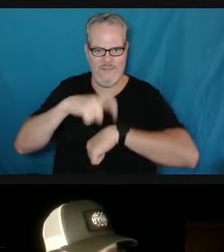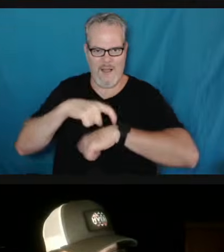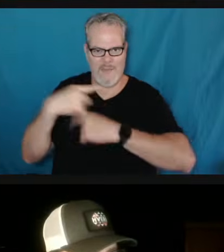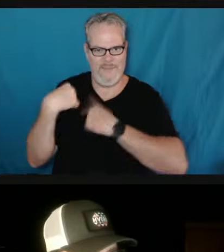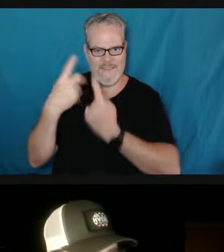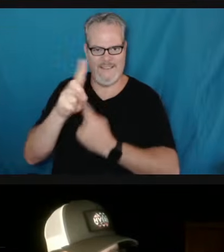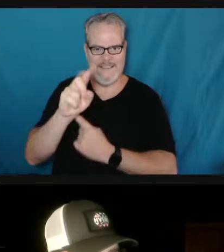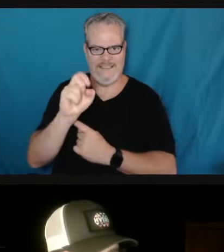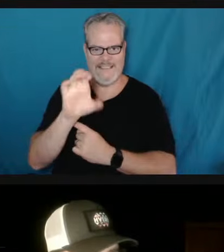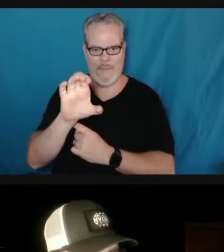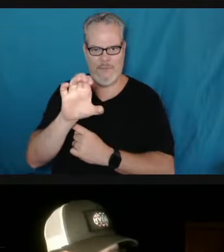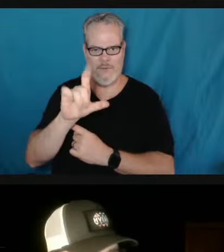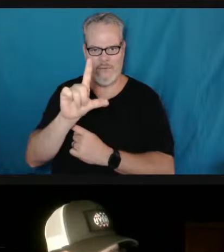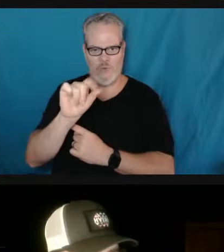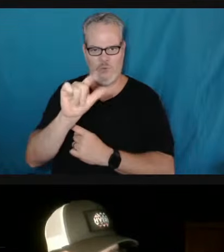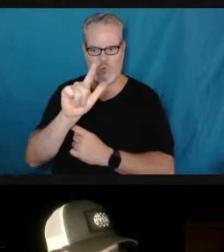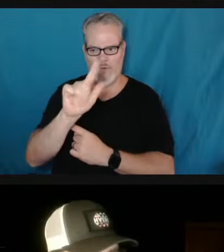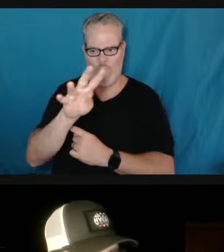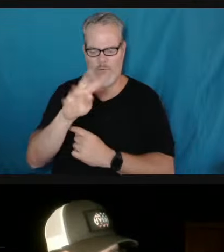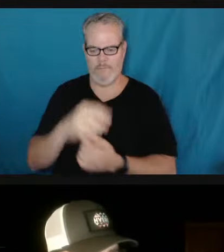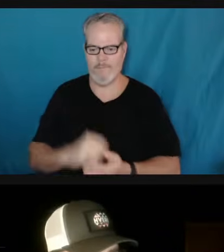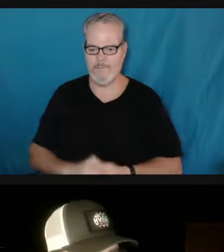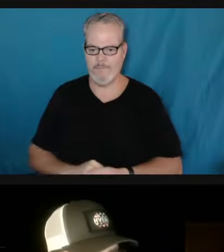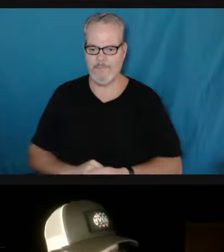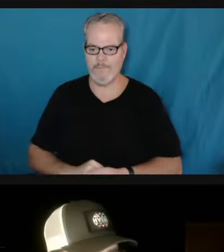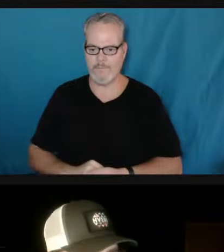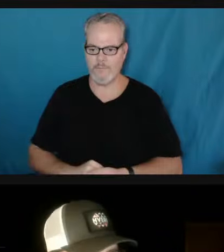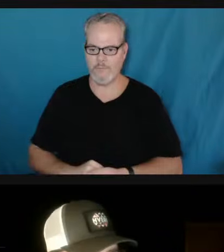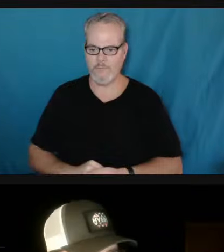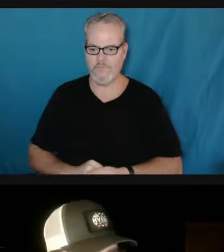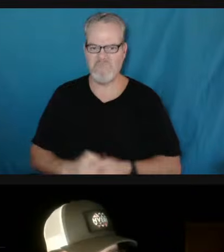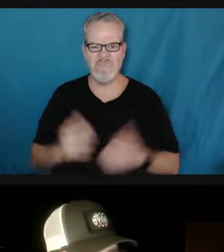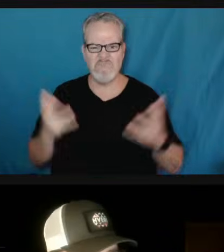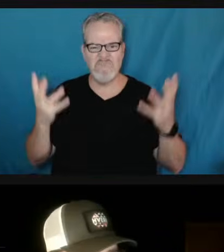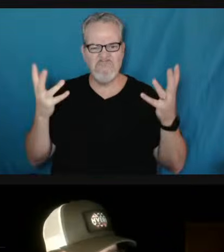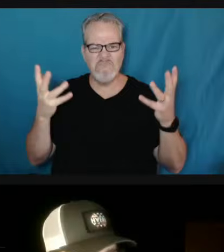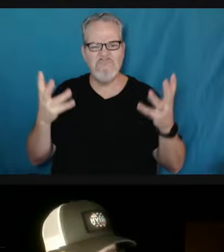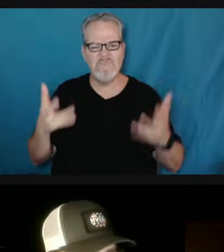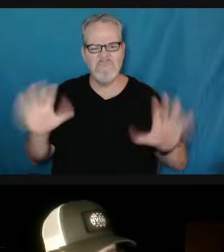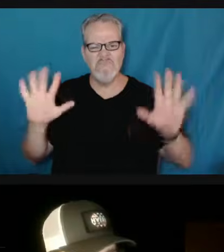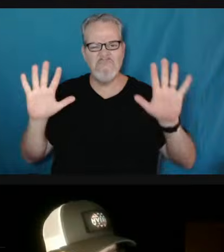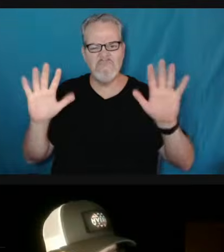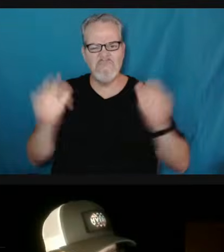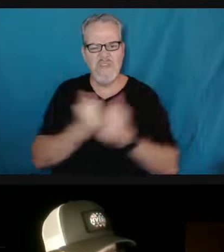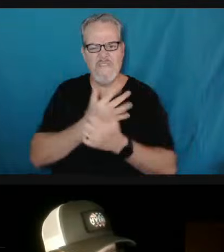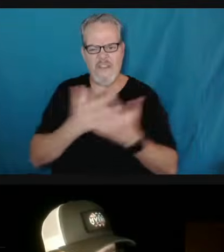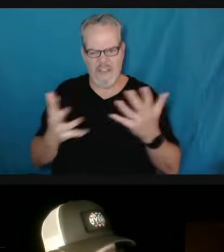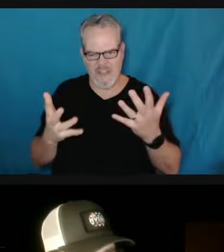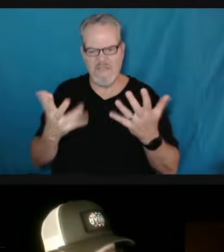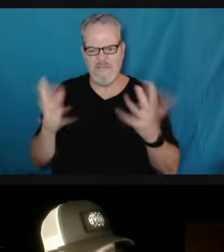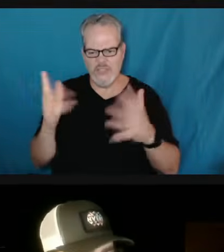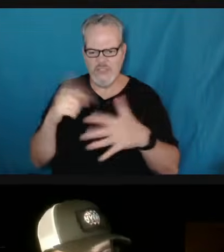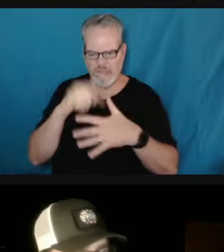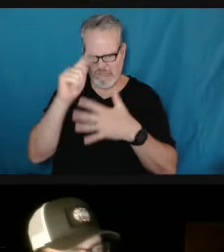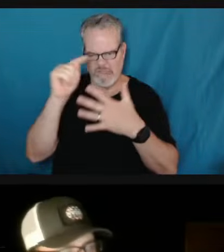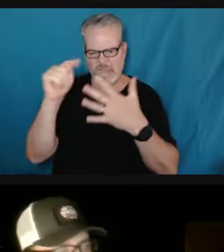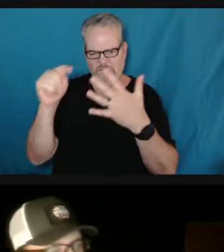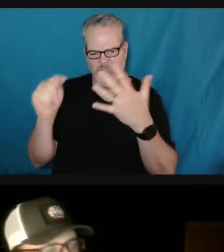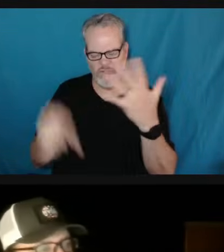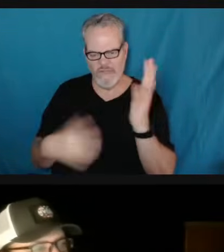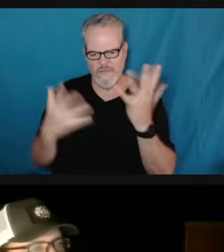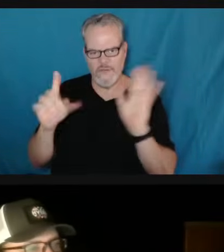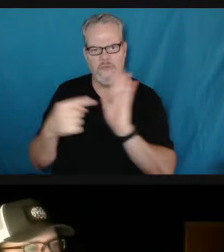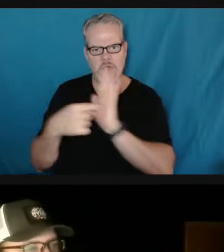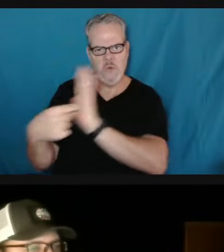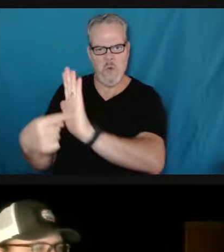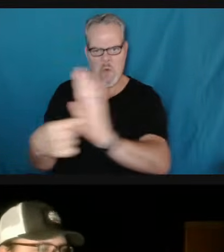Okay, that's really all of our useful data. We've scrolled across the GPS. There's not really anything really new to note there,